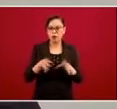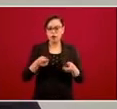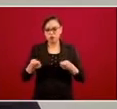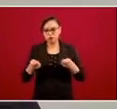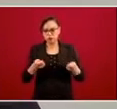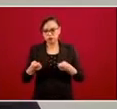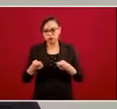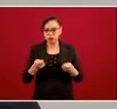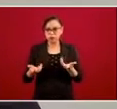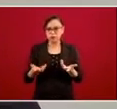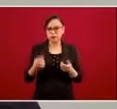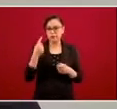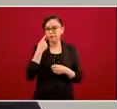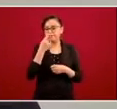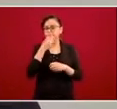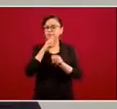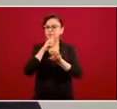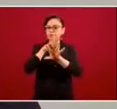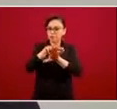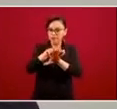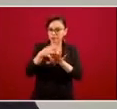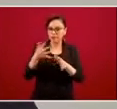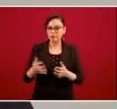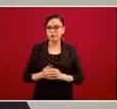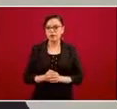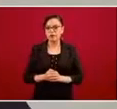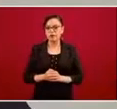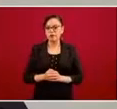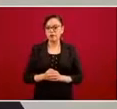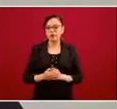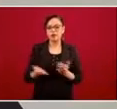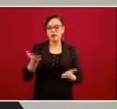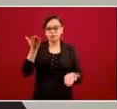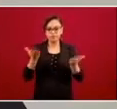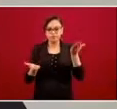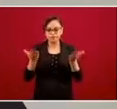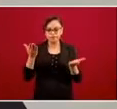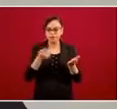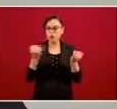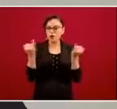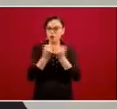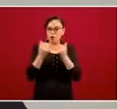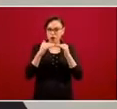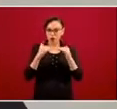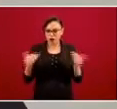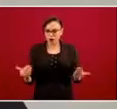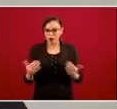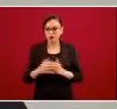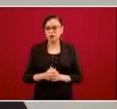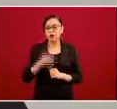explicit, which is the duty to care, the duty to